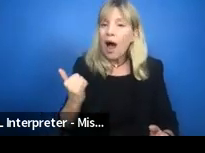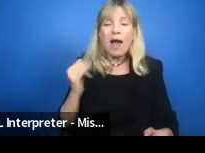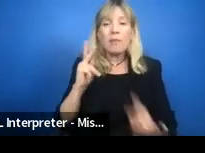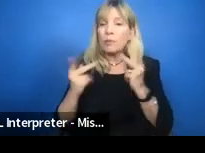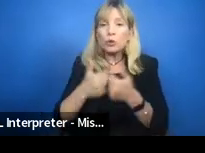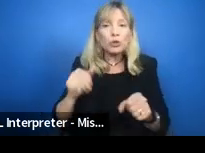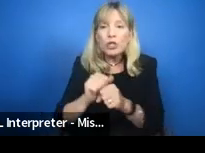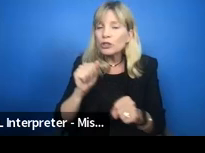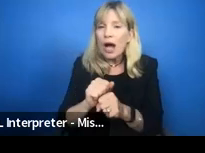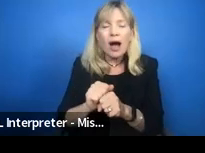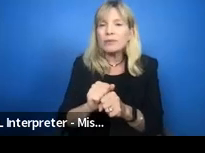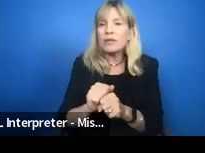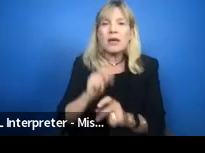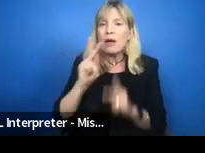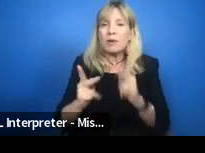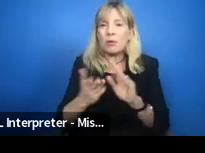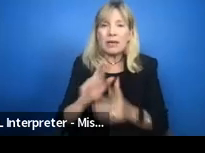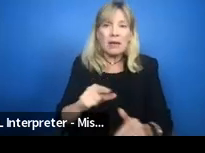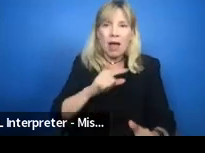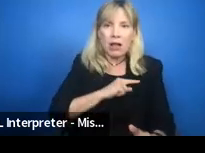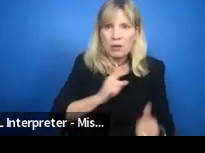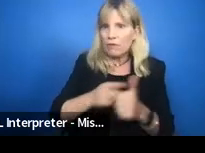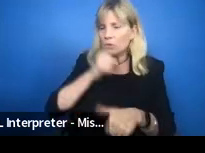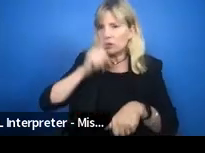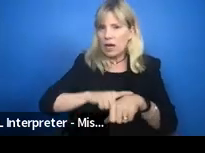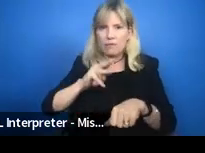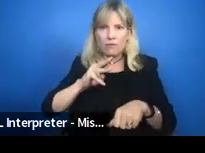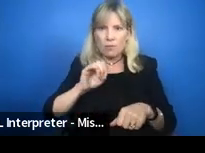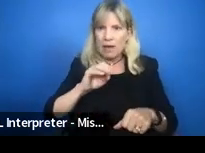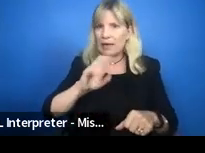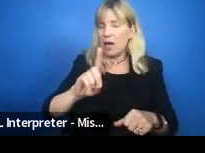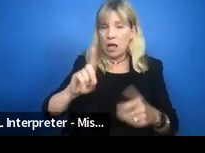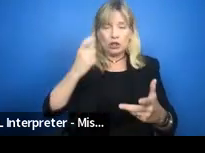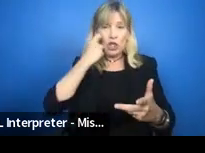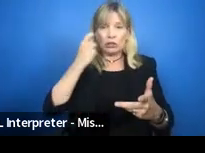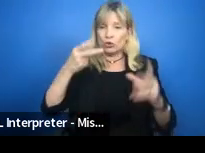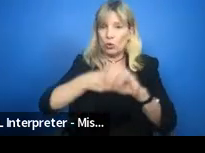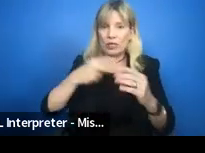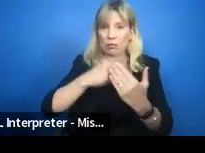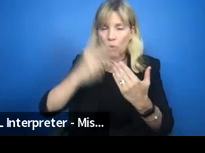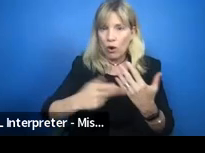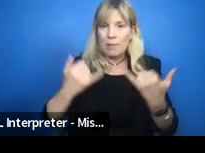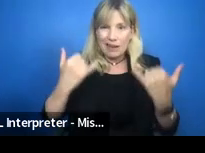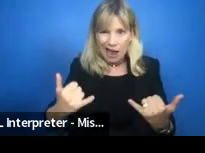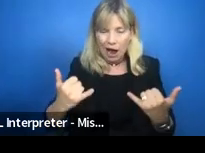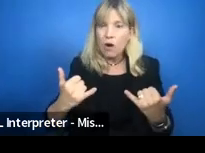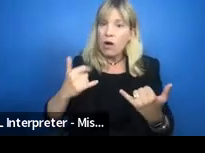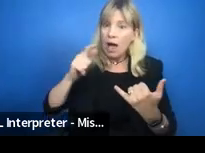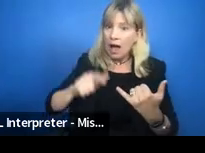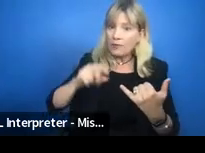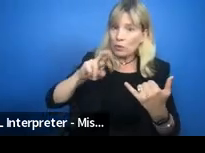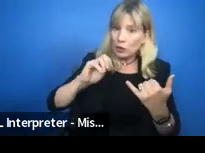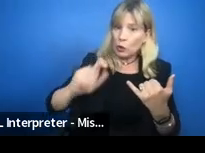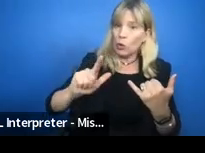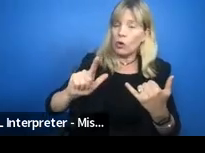pandemic, many people became eligible for Medicaid for the first time. They were newly entering the program. So with renewals paused for the better